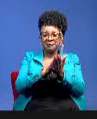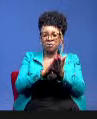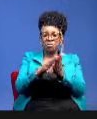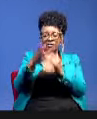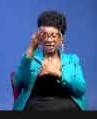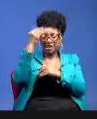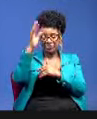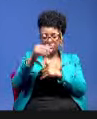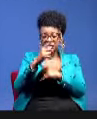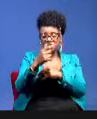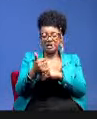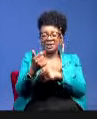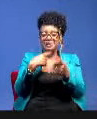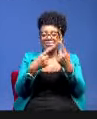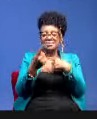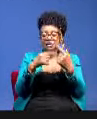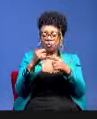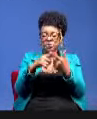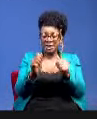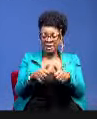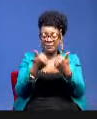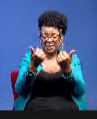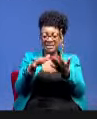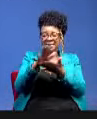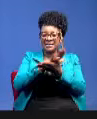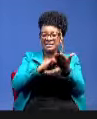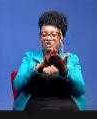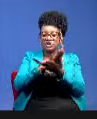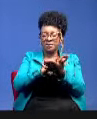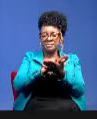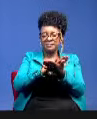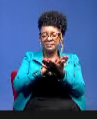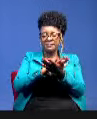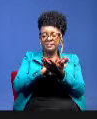to discuss what is happening in the industry, common